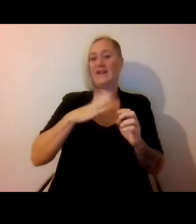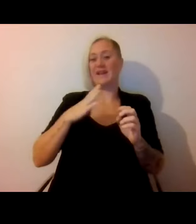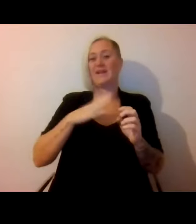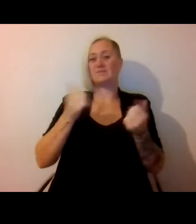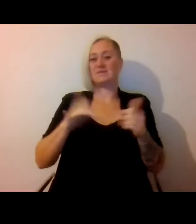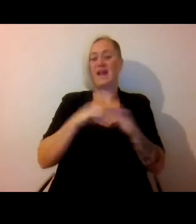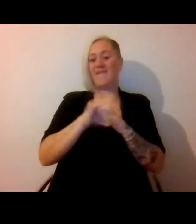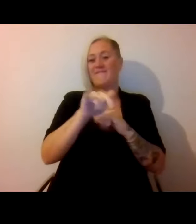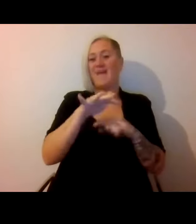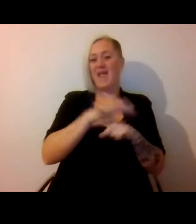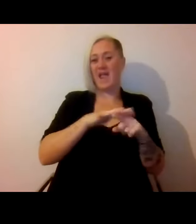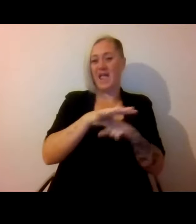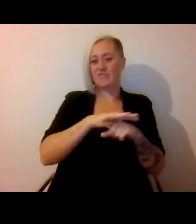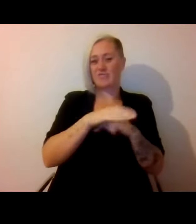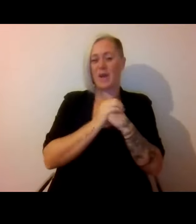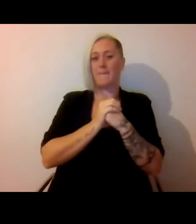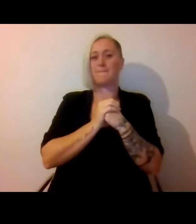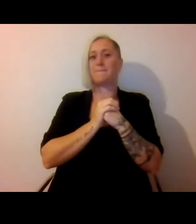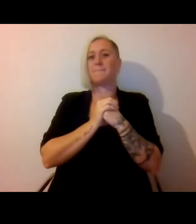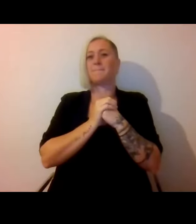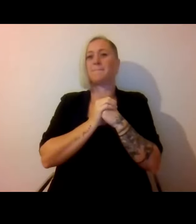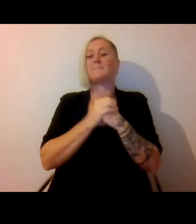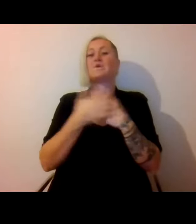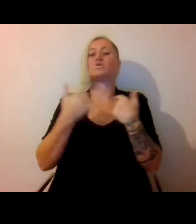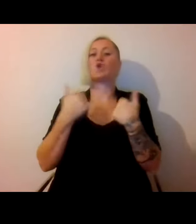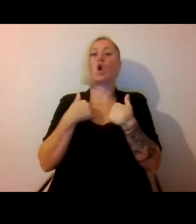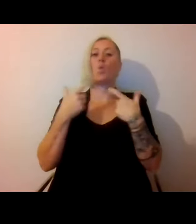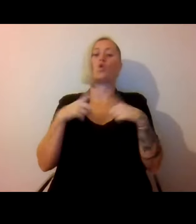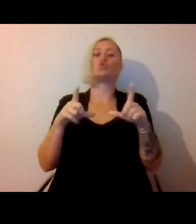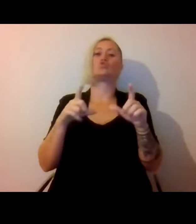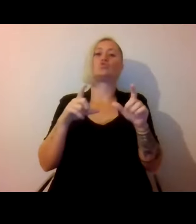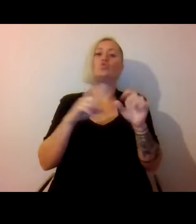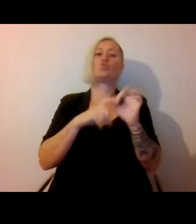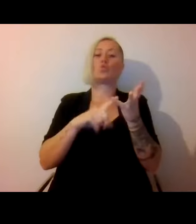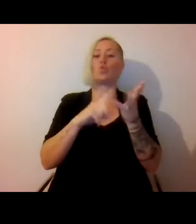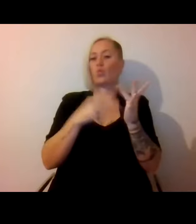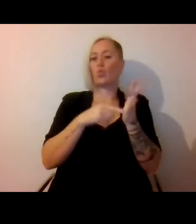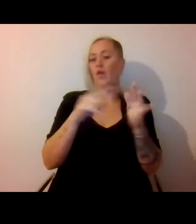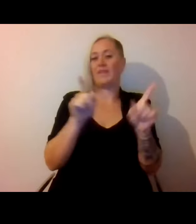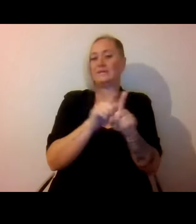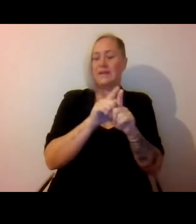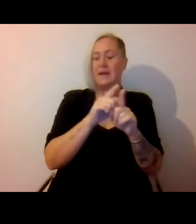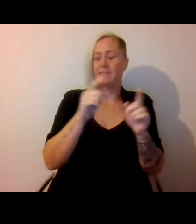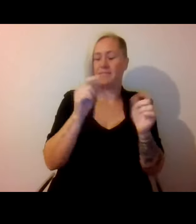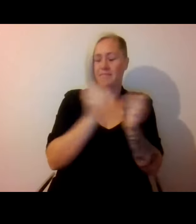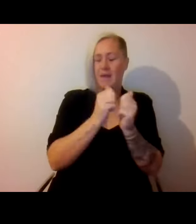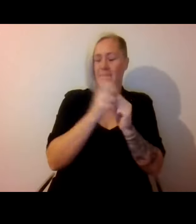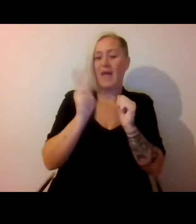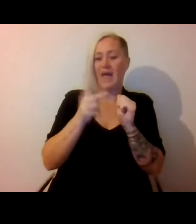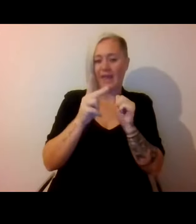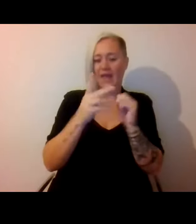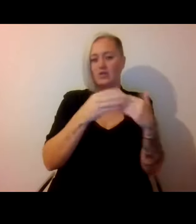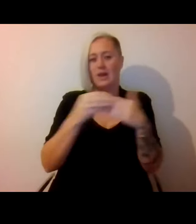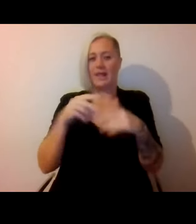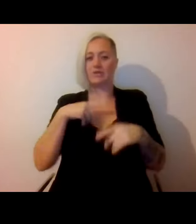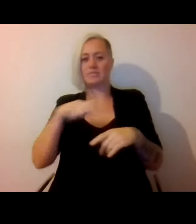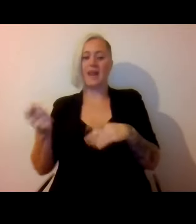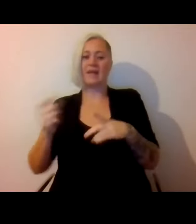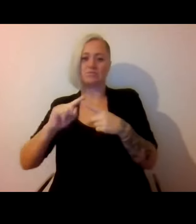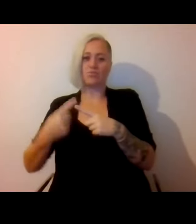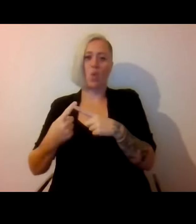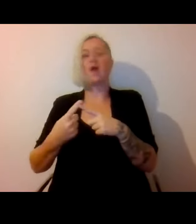So I'd like to quote the same paper again, just to lead to my next point. So